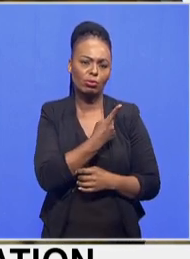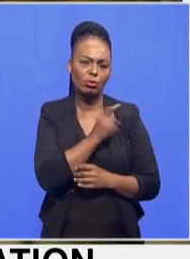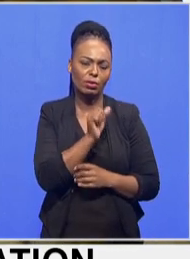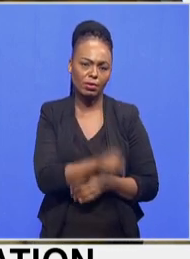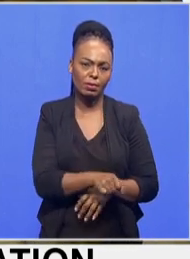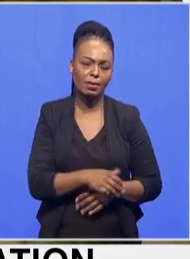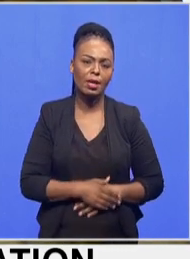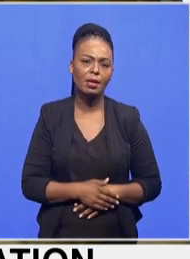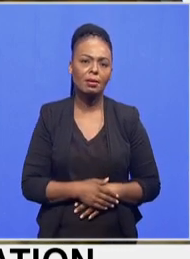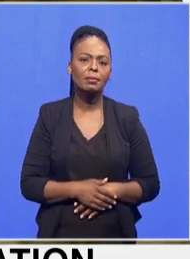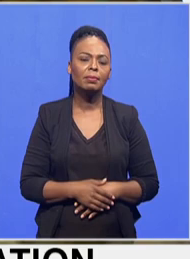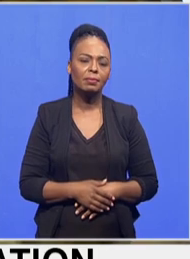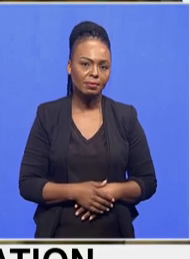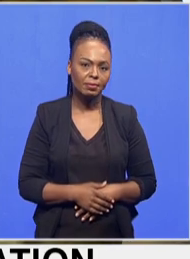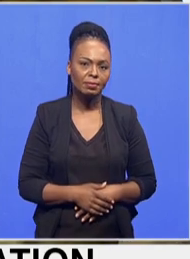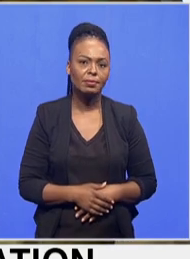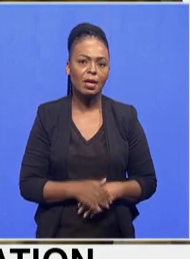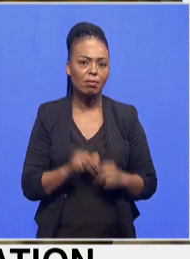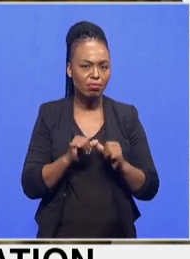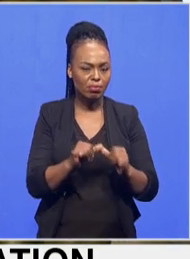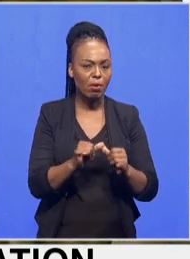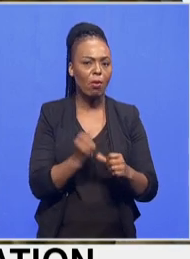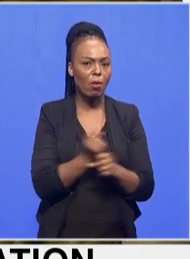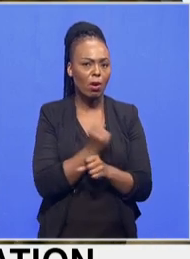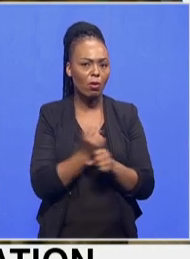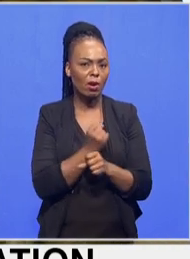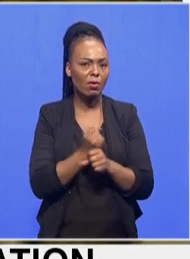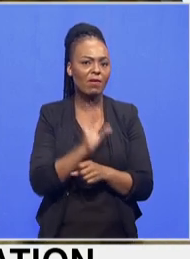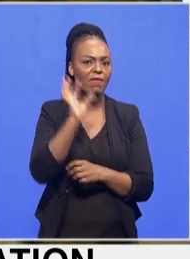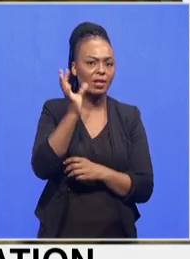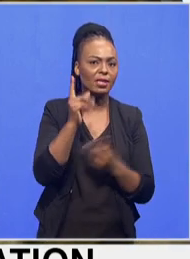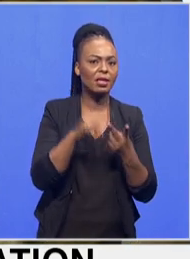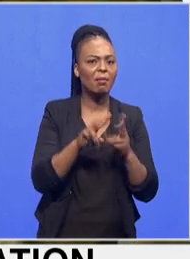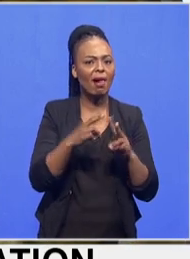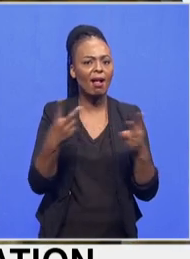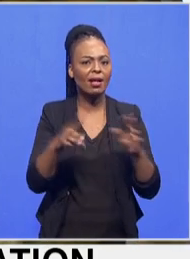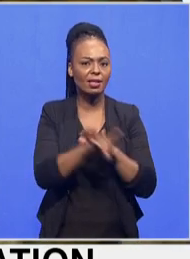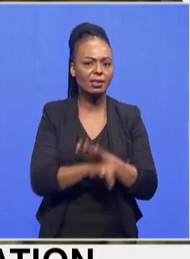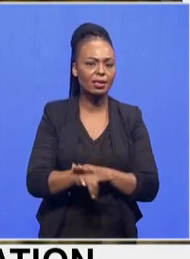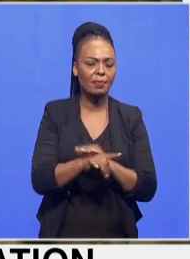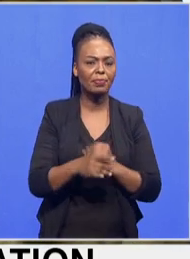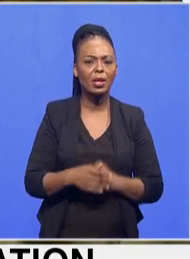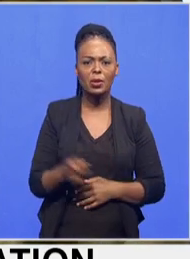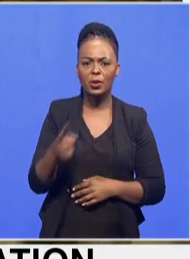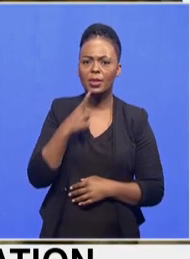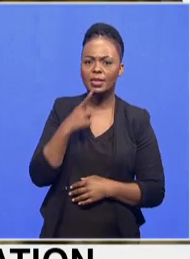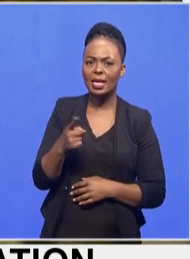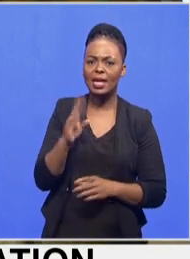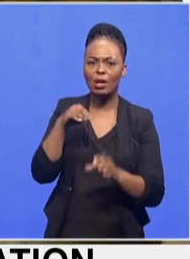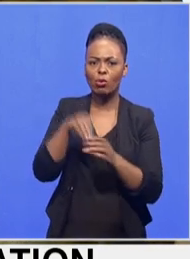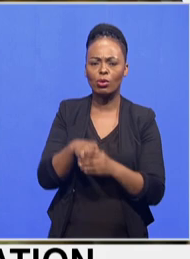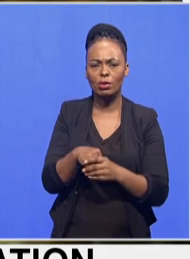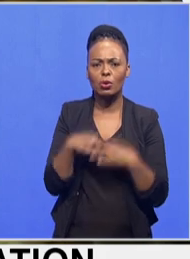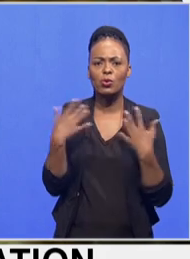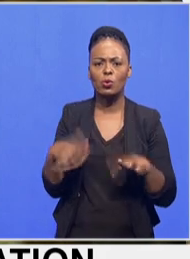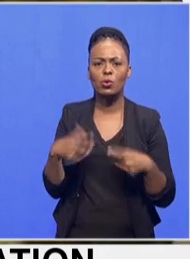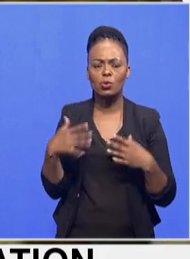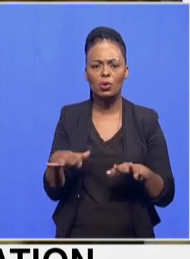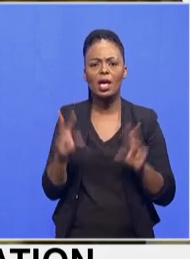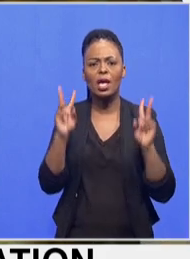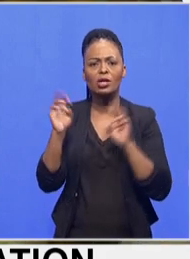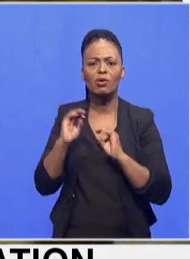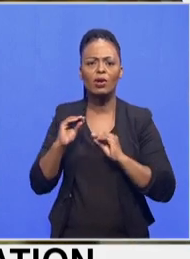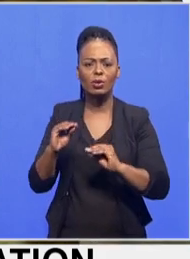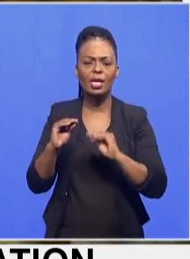to work in the Free State in a number of districts. You're talking about his contribution to the education sector.